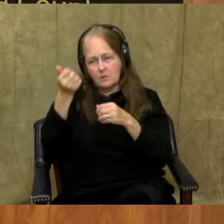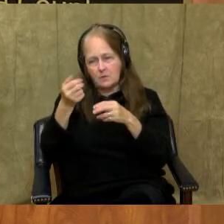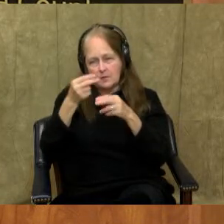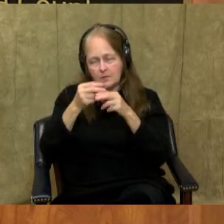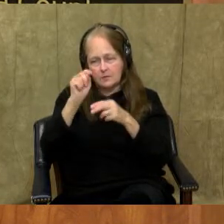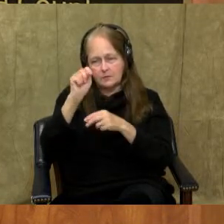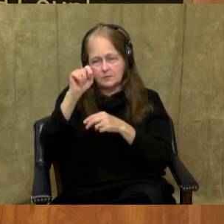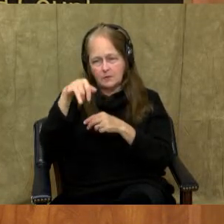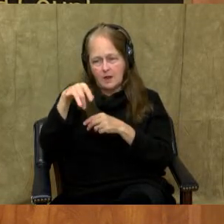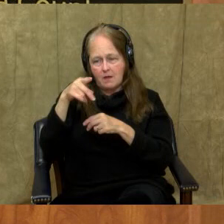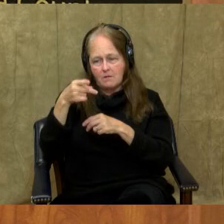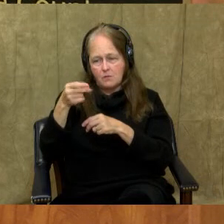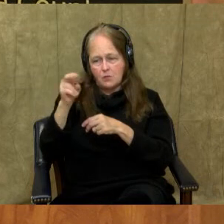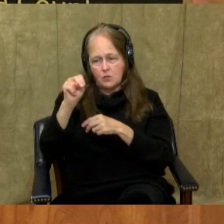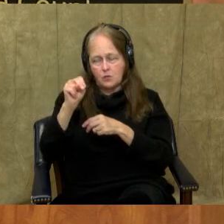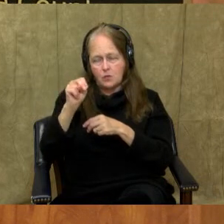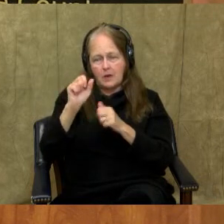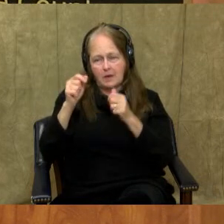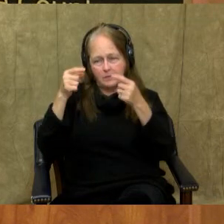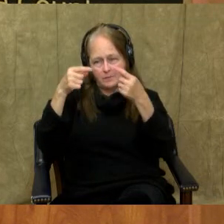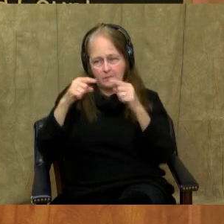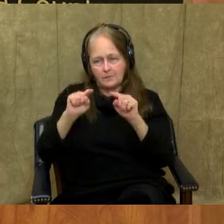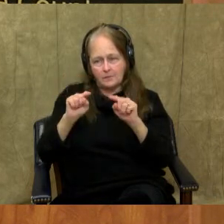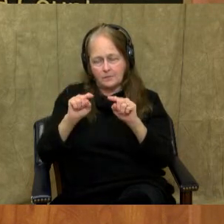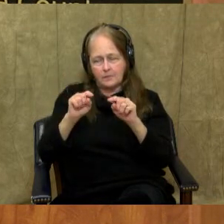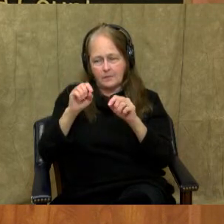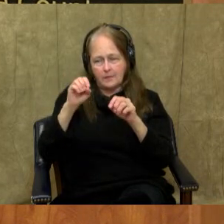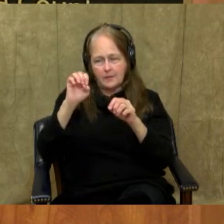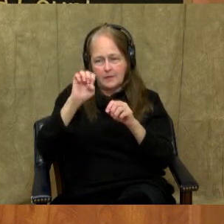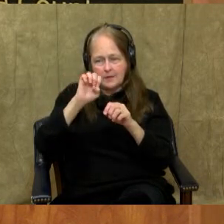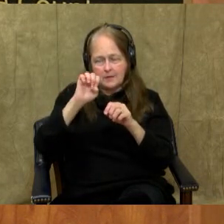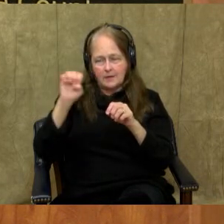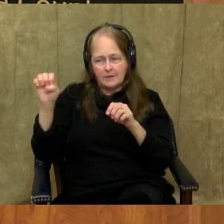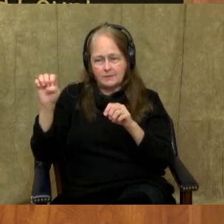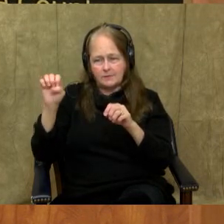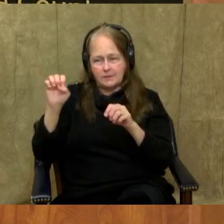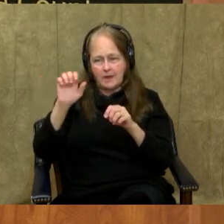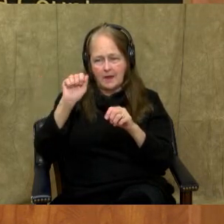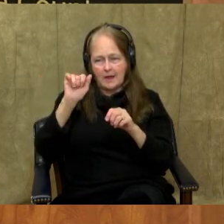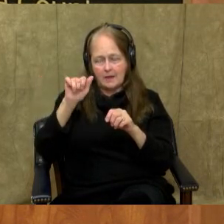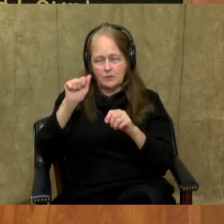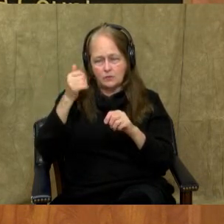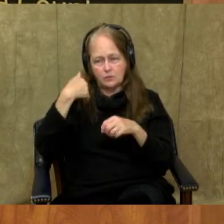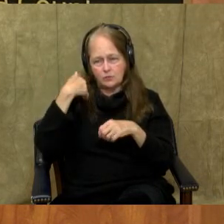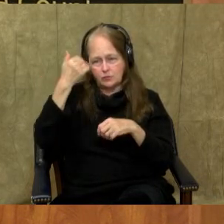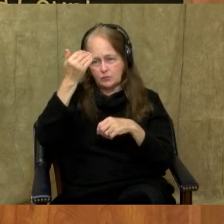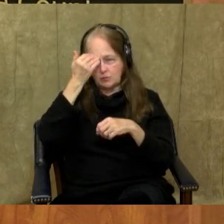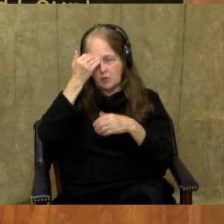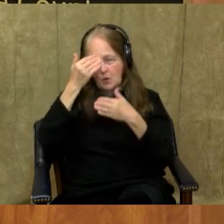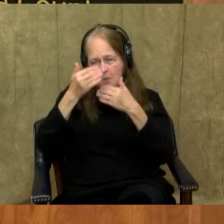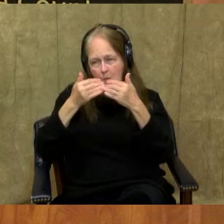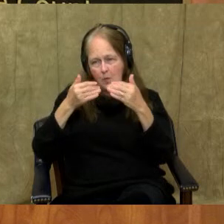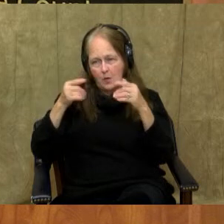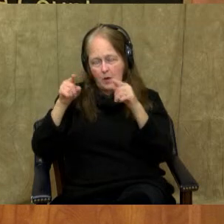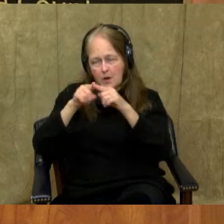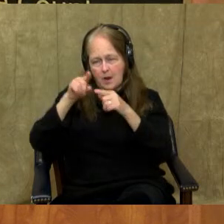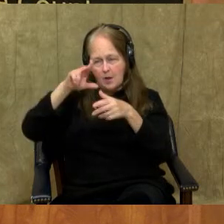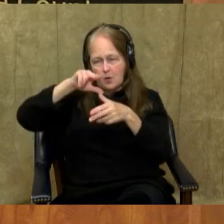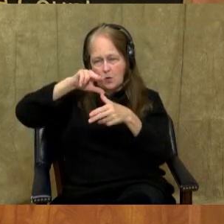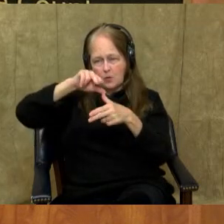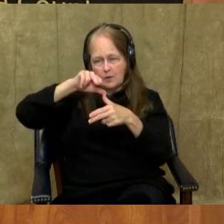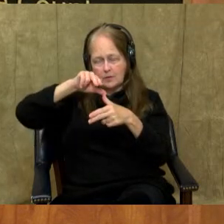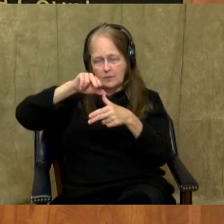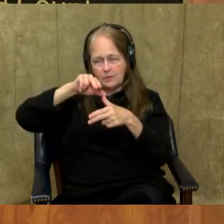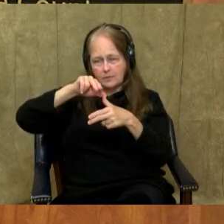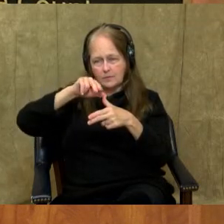Typhoons is another type of hazard that they experience in East Asia. We know what a typhoon is. It's what a hurricane is to